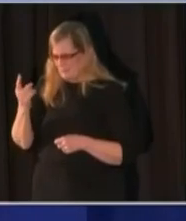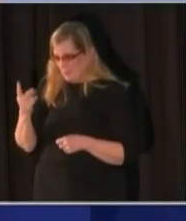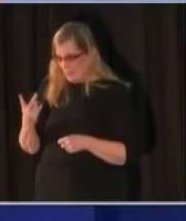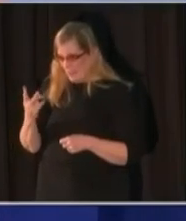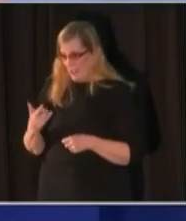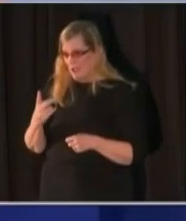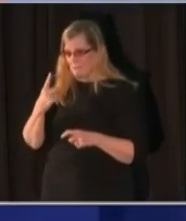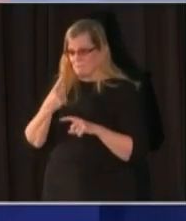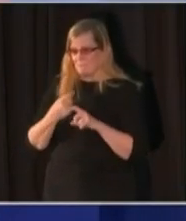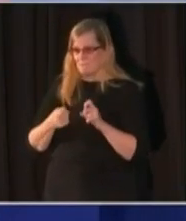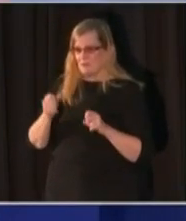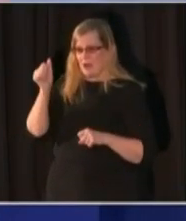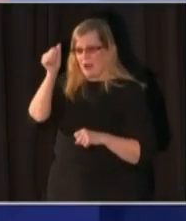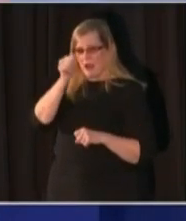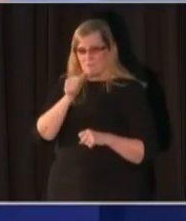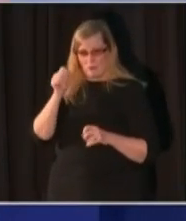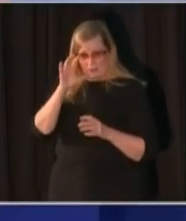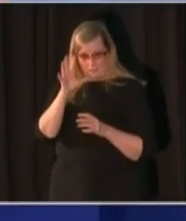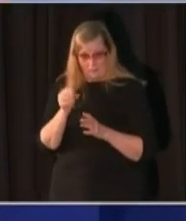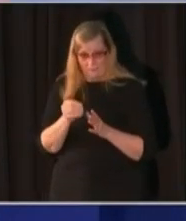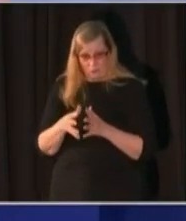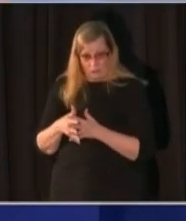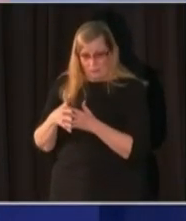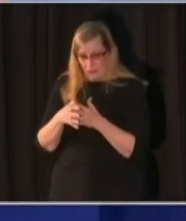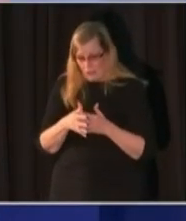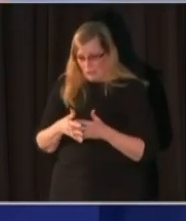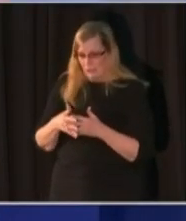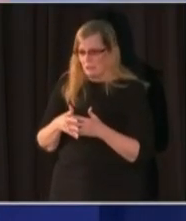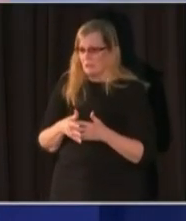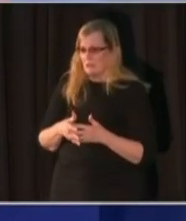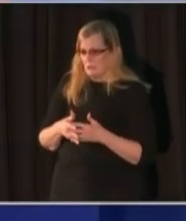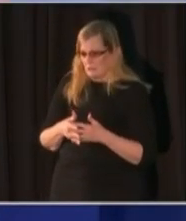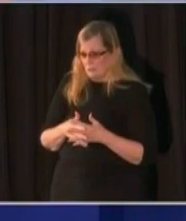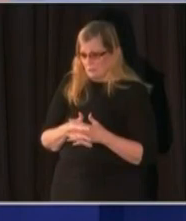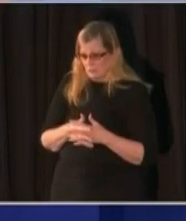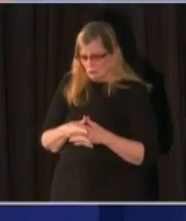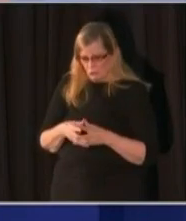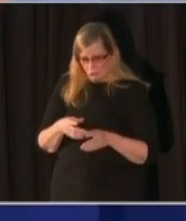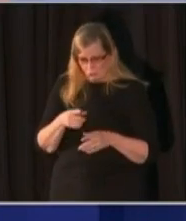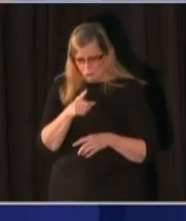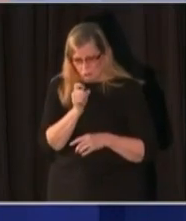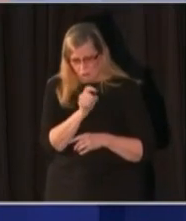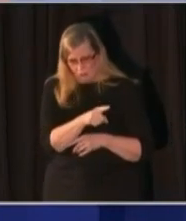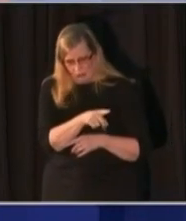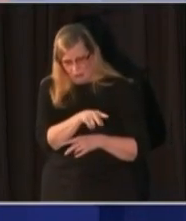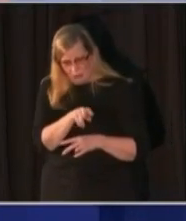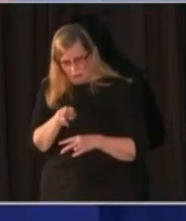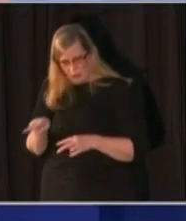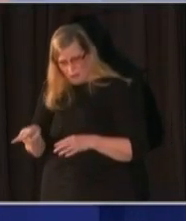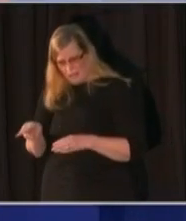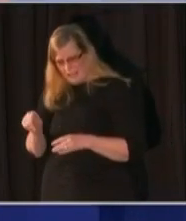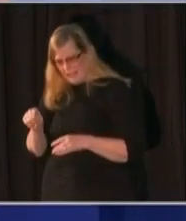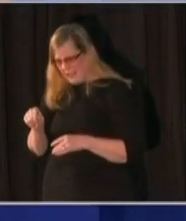to close the disparities in healthcare, like specifically when it comes to coronavirus. Can you give me that question